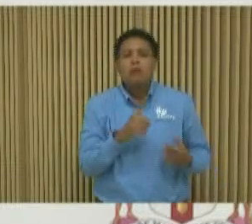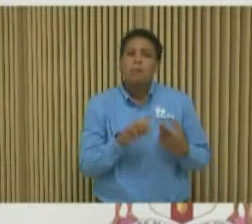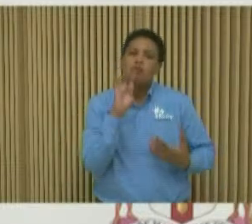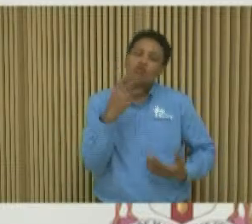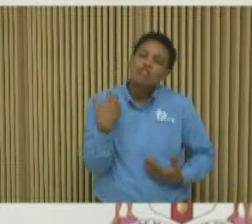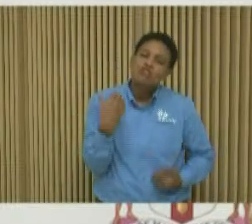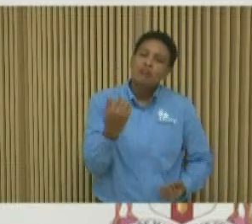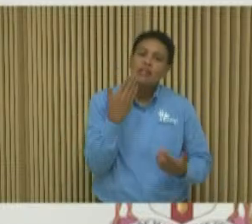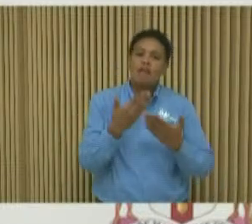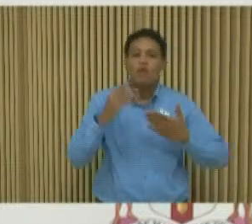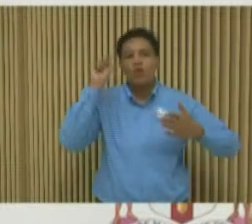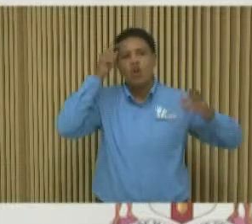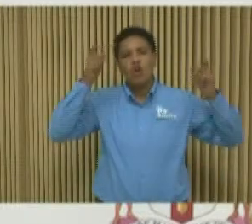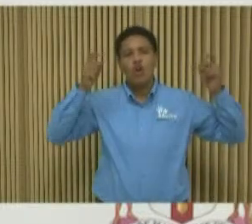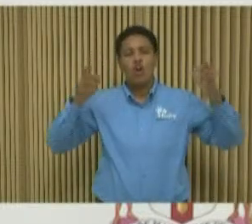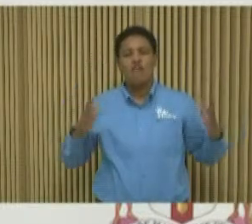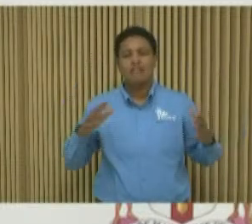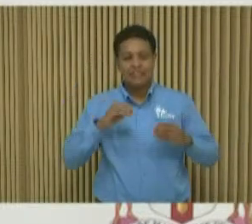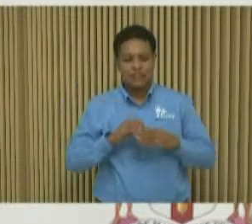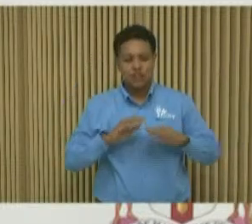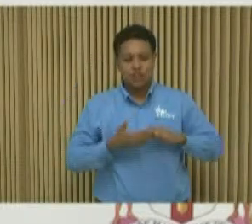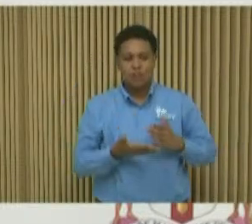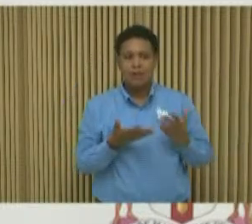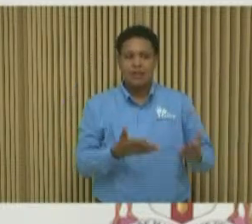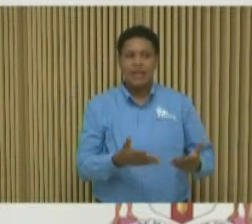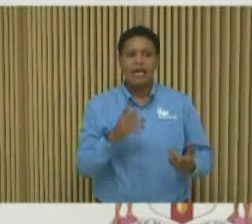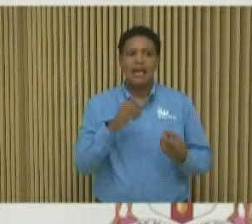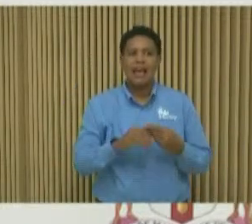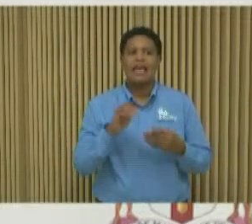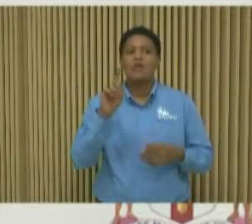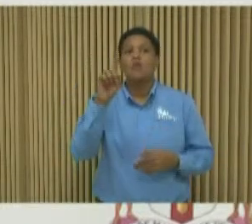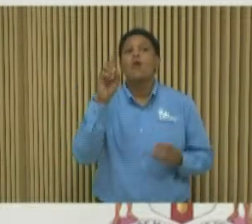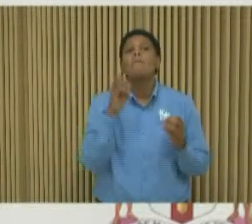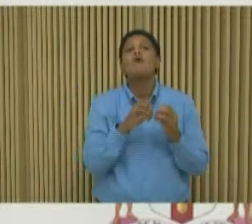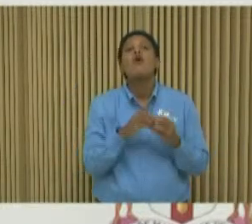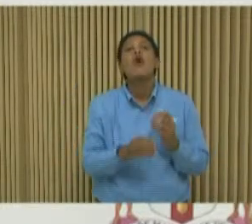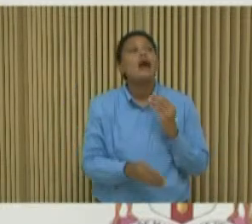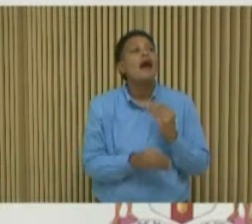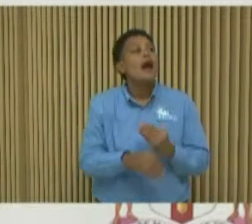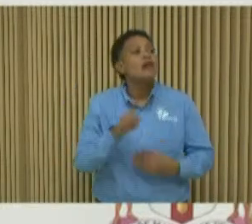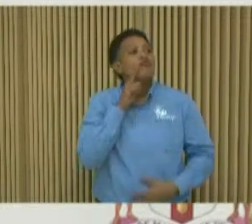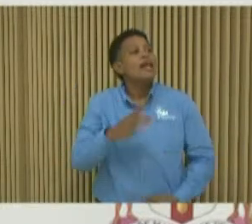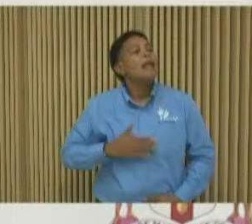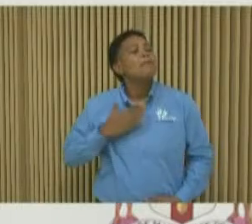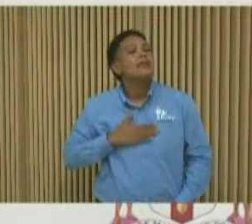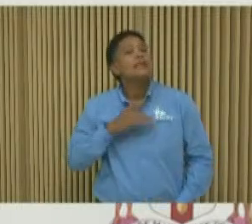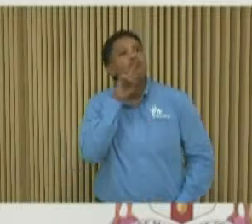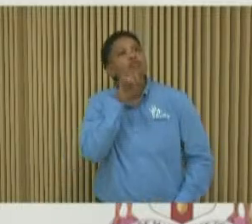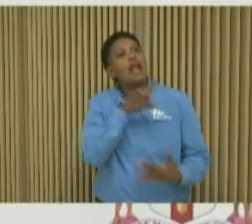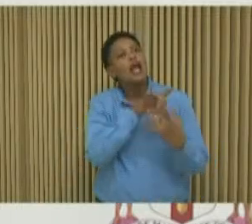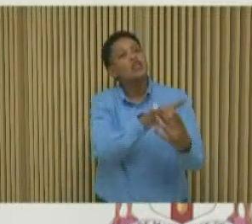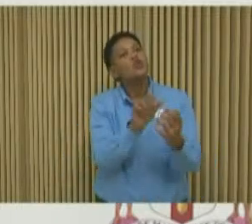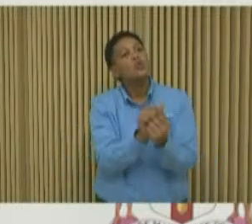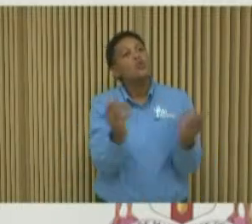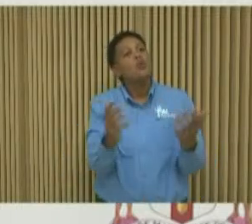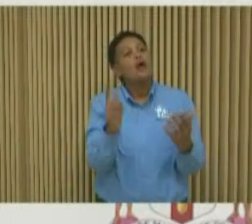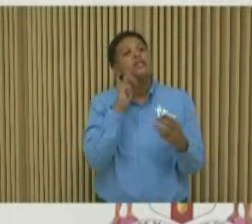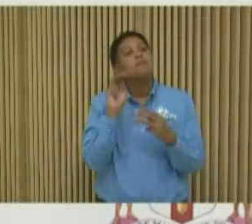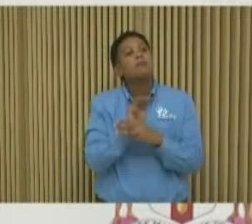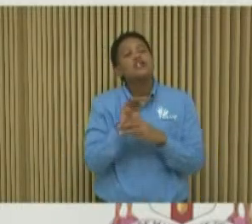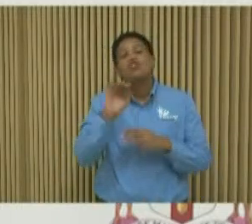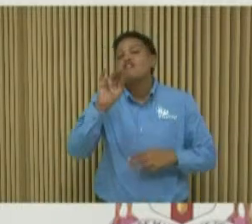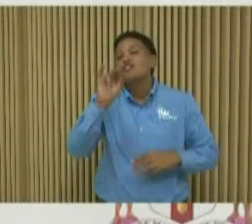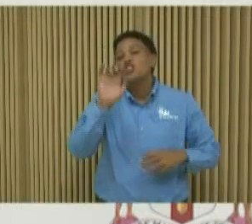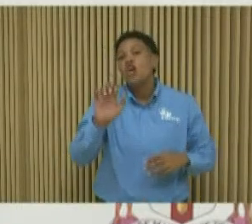of good governance in Jamaica, is once more very pleased to be associated with the Ministry of